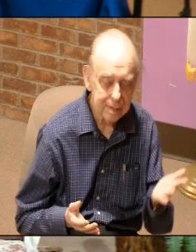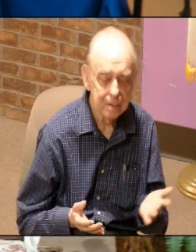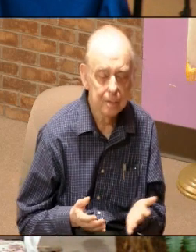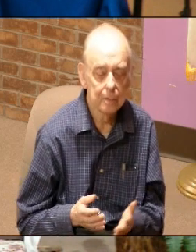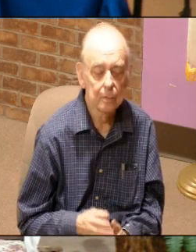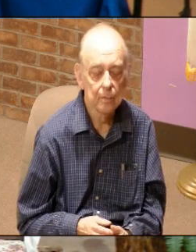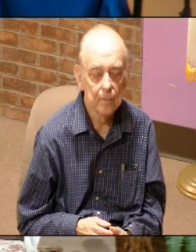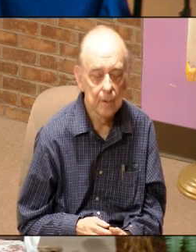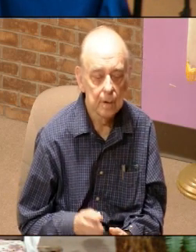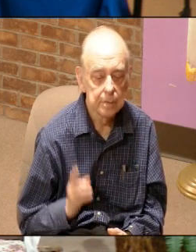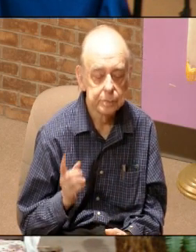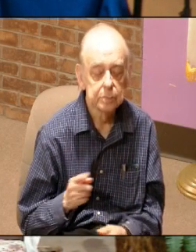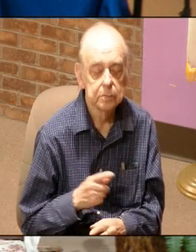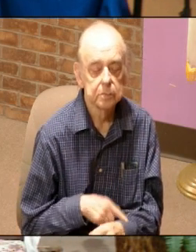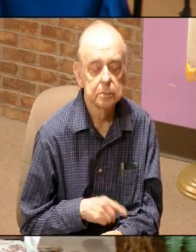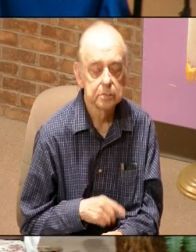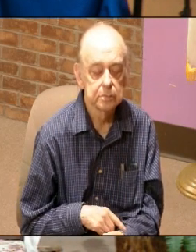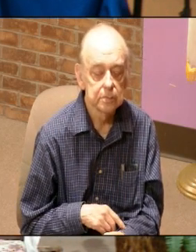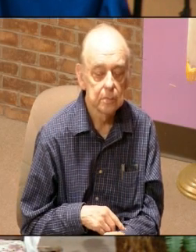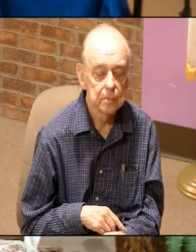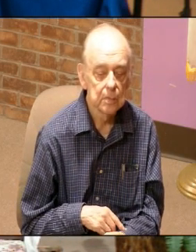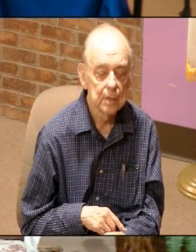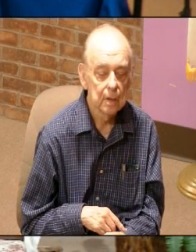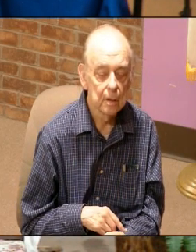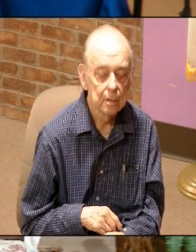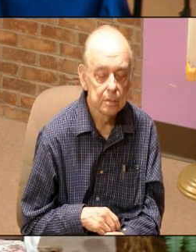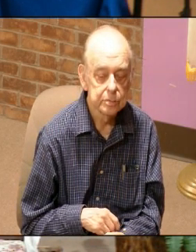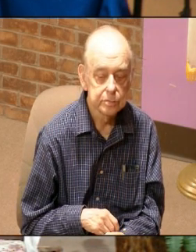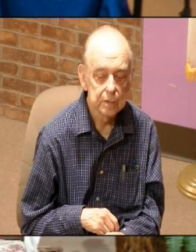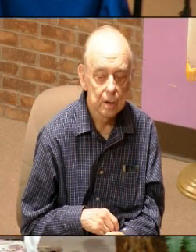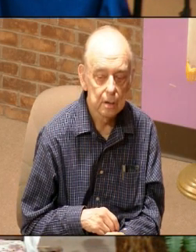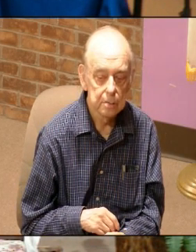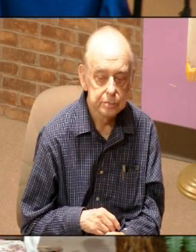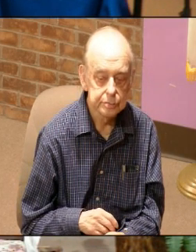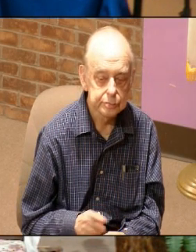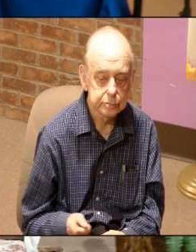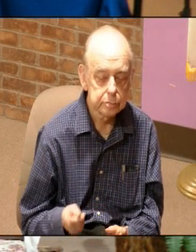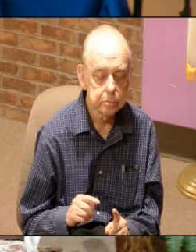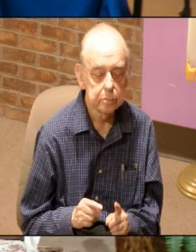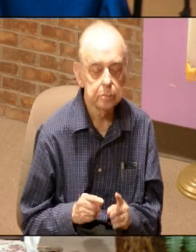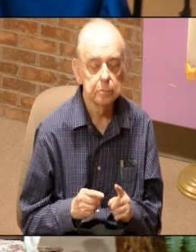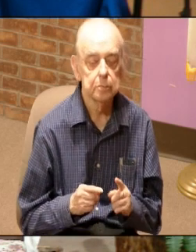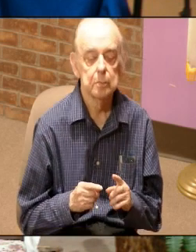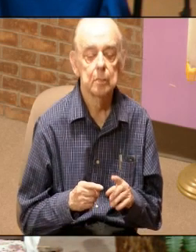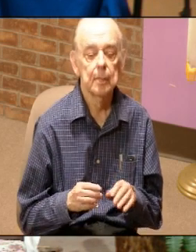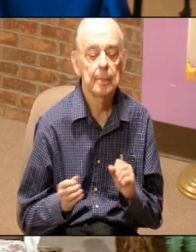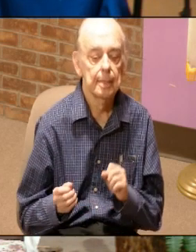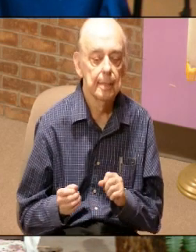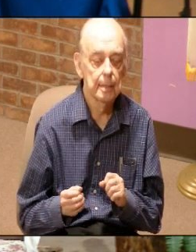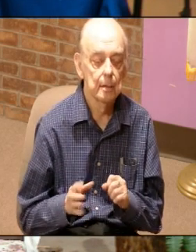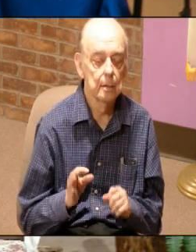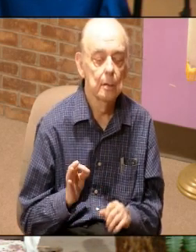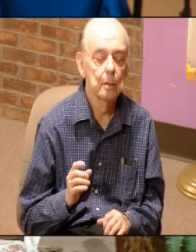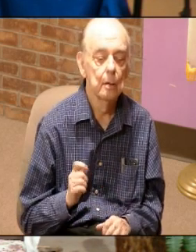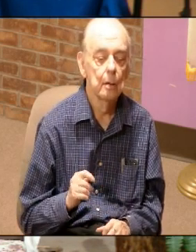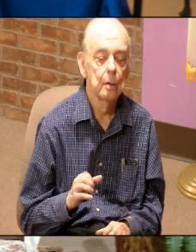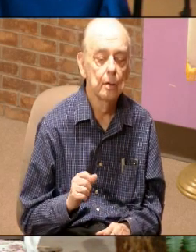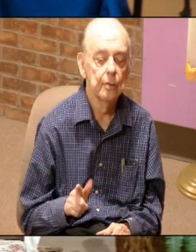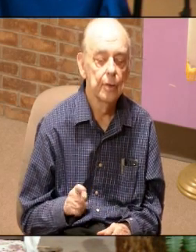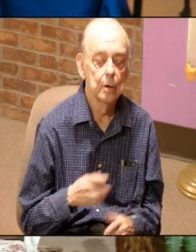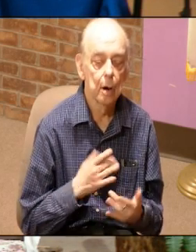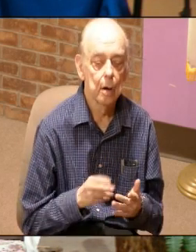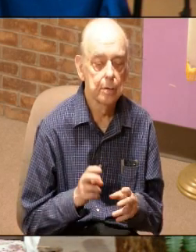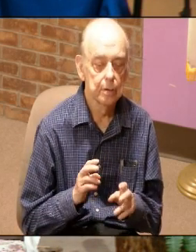it was in the time of of a when they were just coming out with the fetal heart monitors and